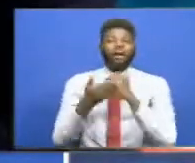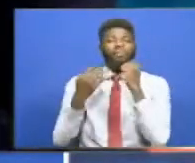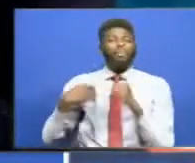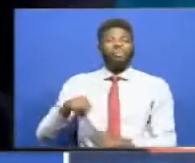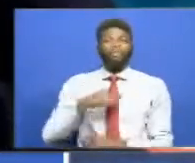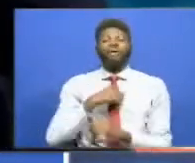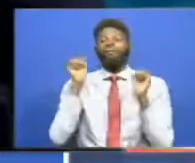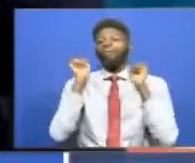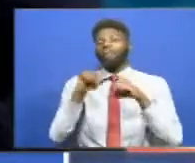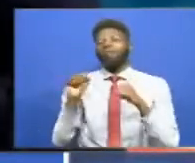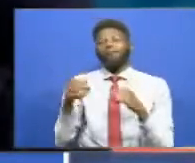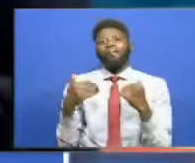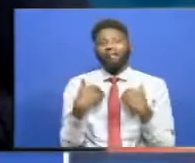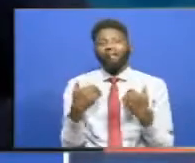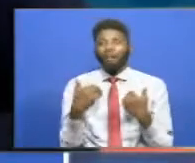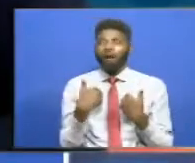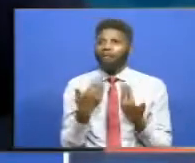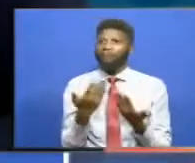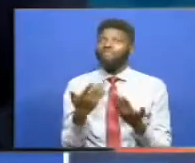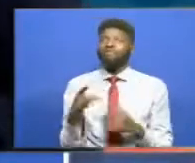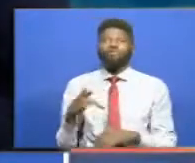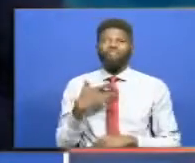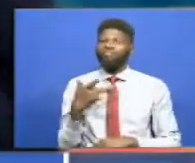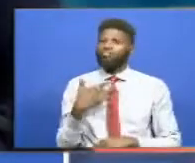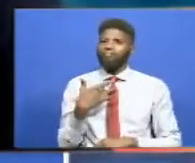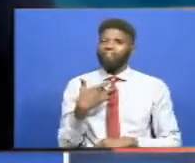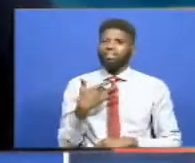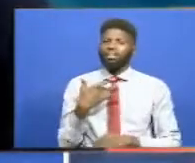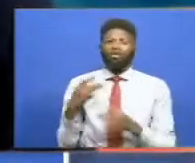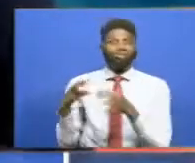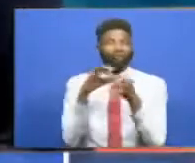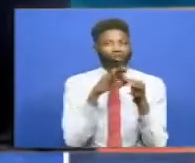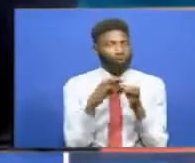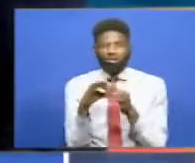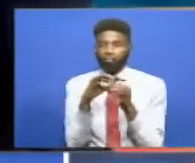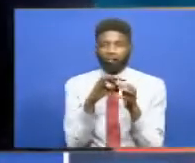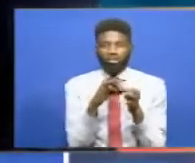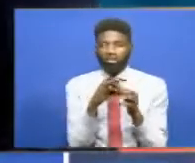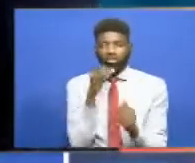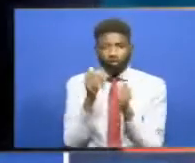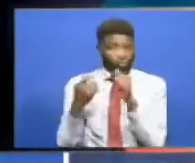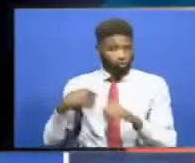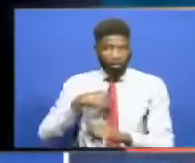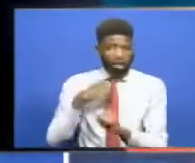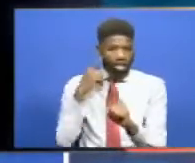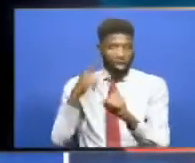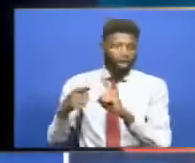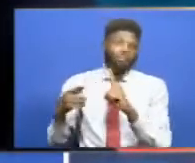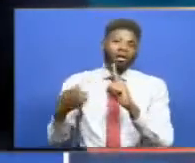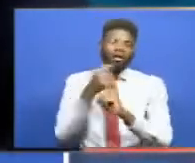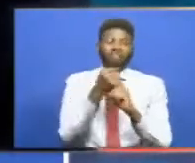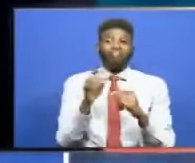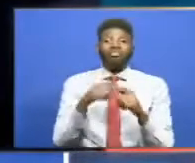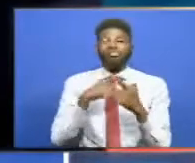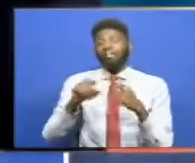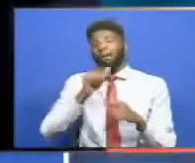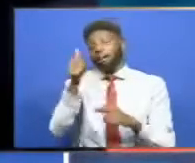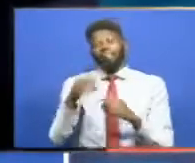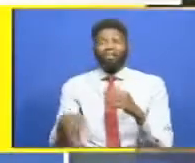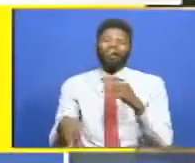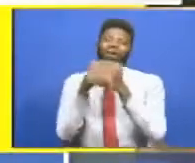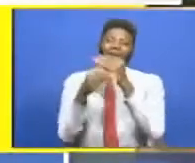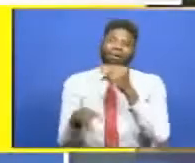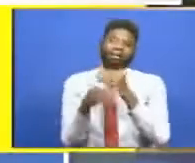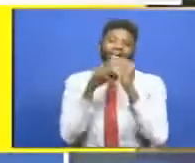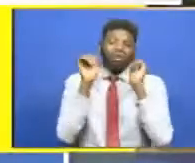have that guaranteed or that unity that we seek to have, right? Yes. The rest can then come on top. But there are